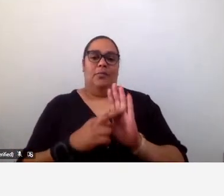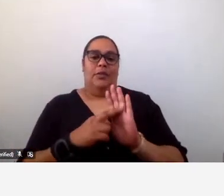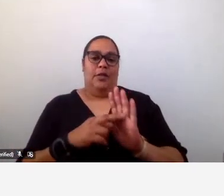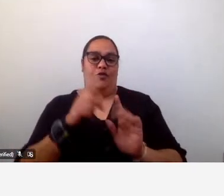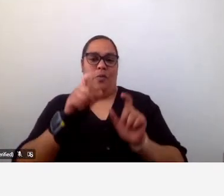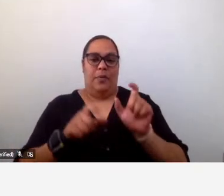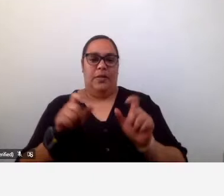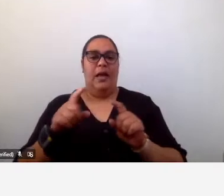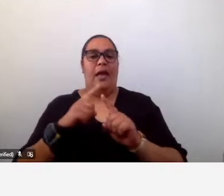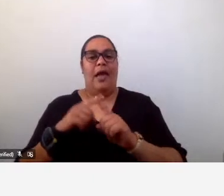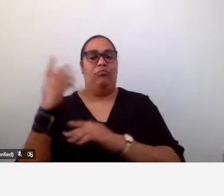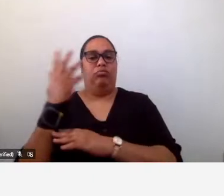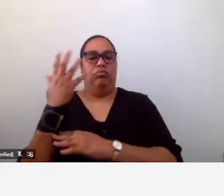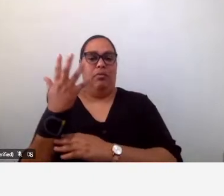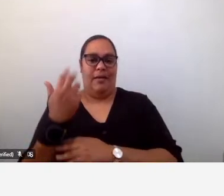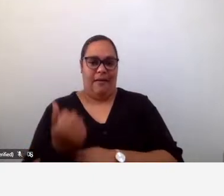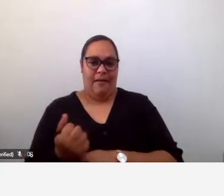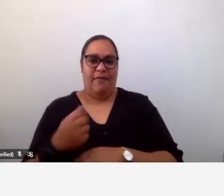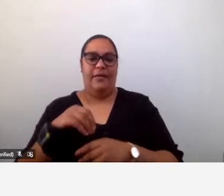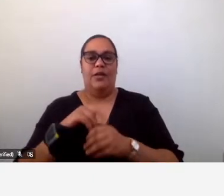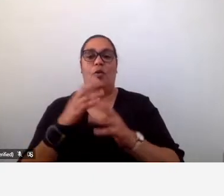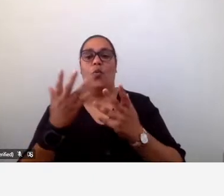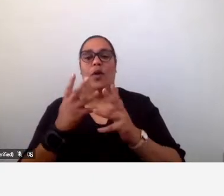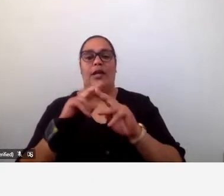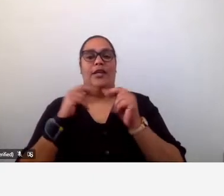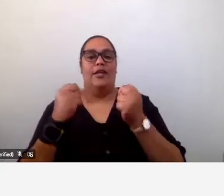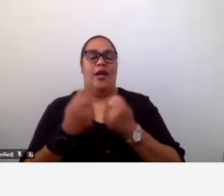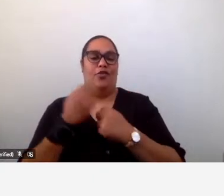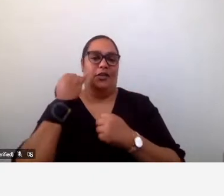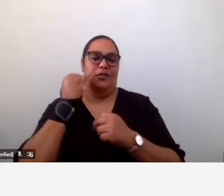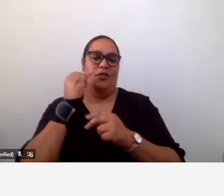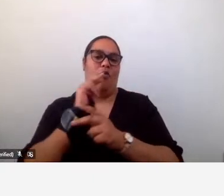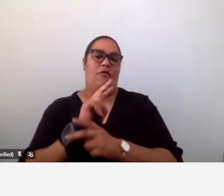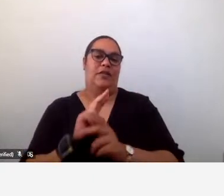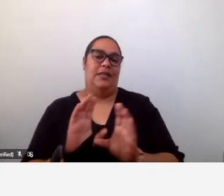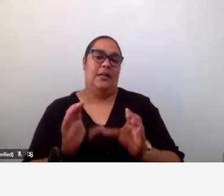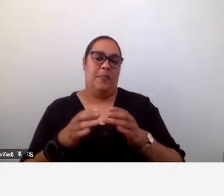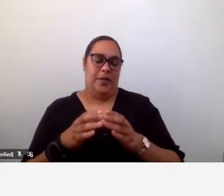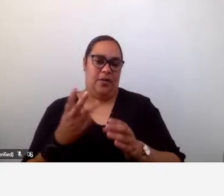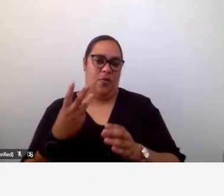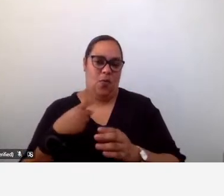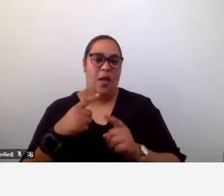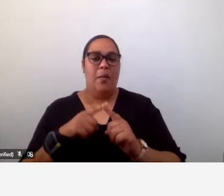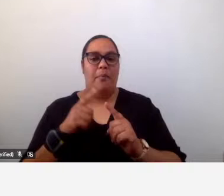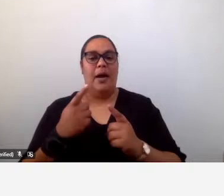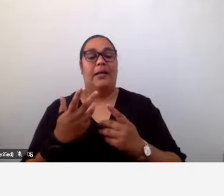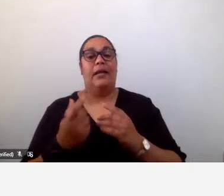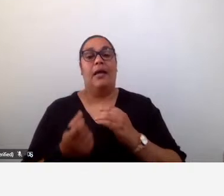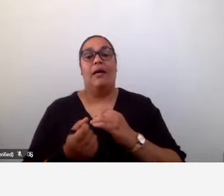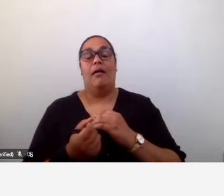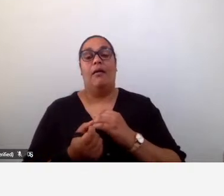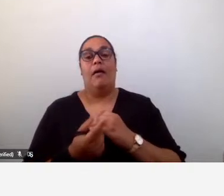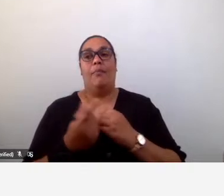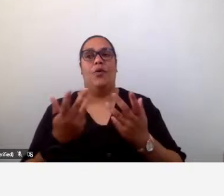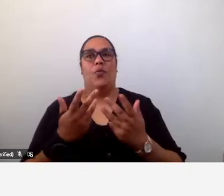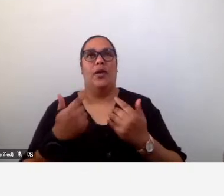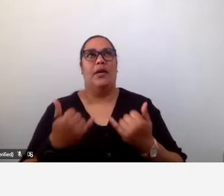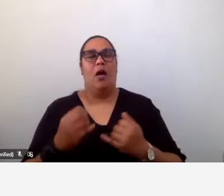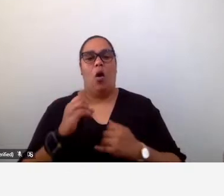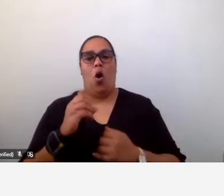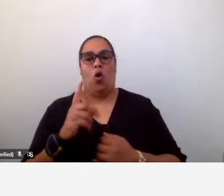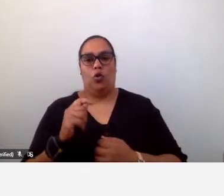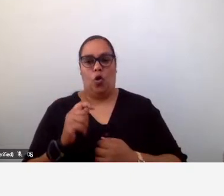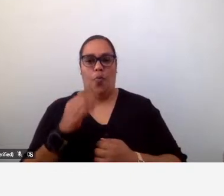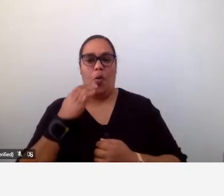and presentation at the National Initiation Oversight Committee. It was held, where are we now, October,